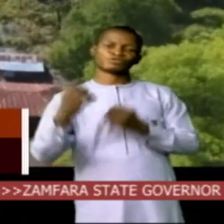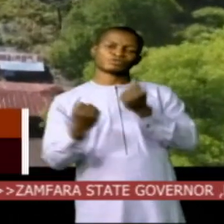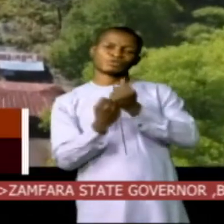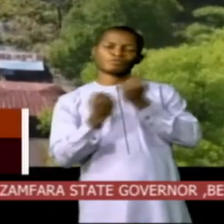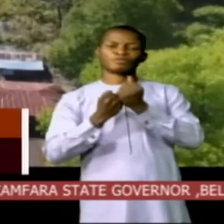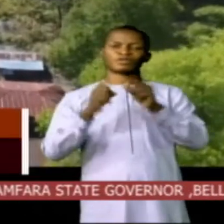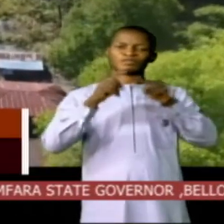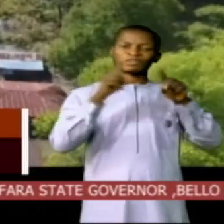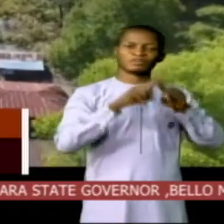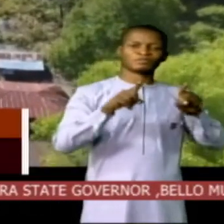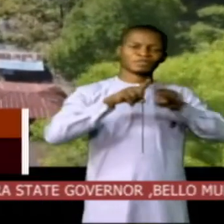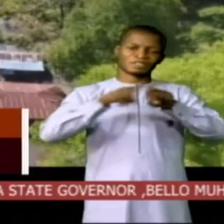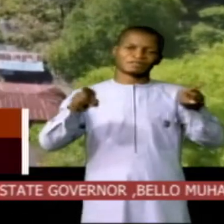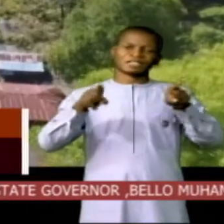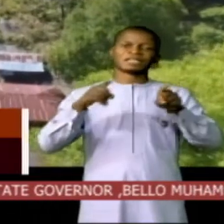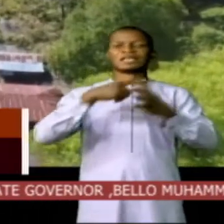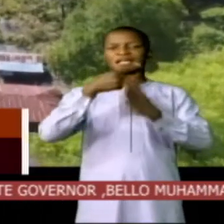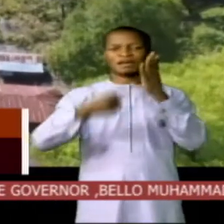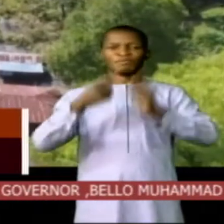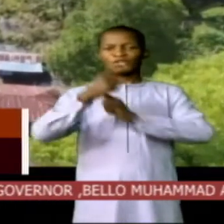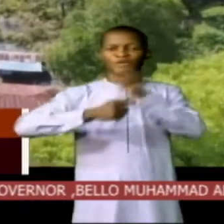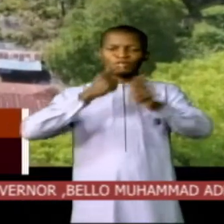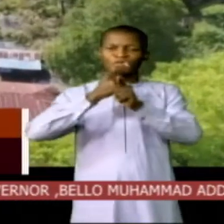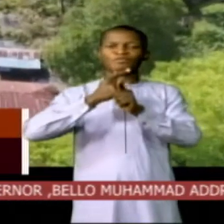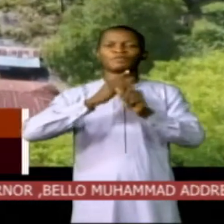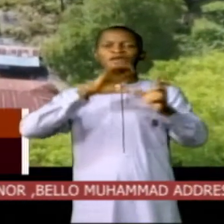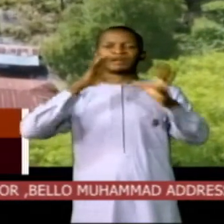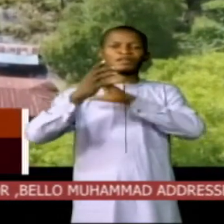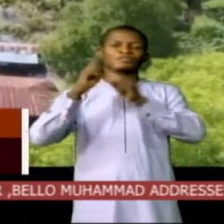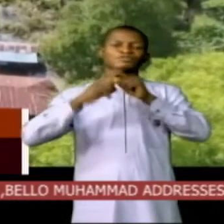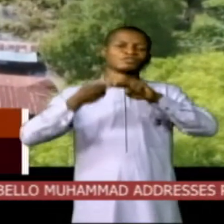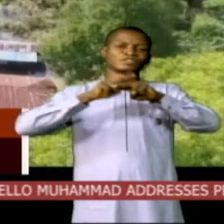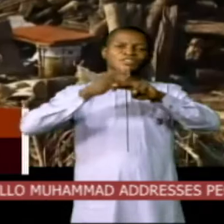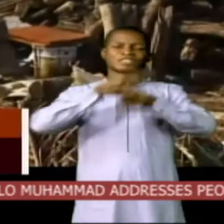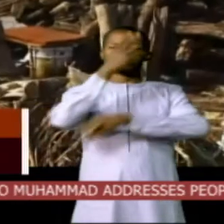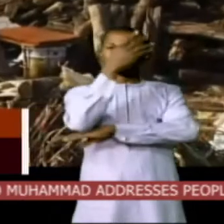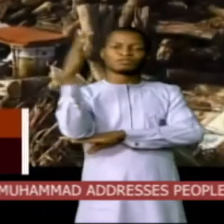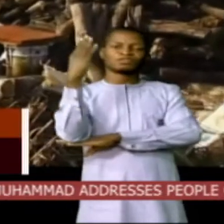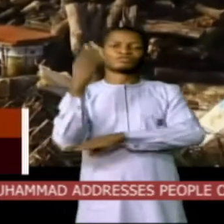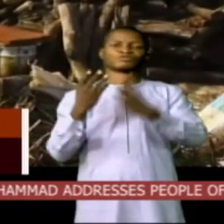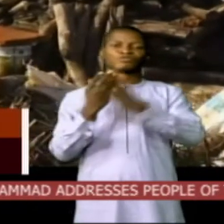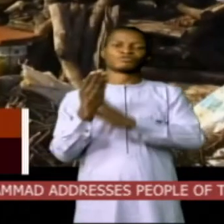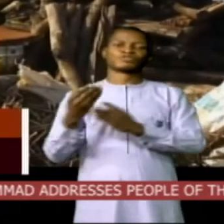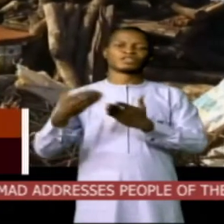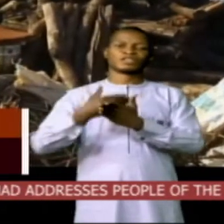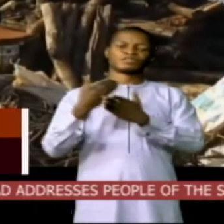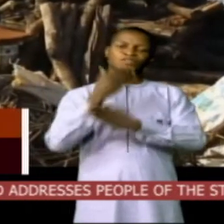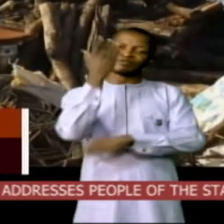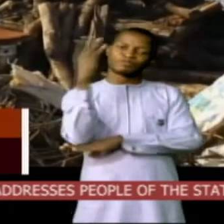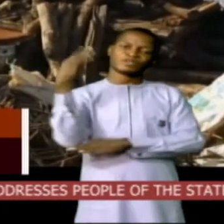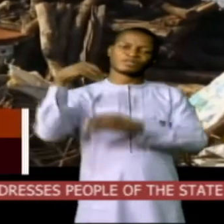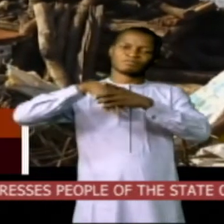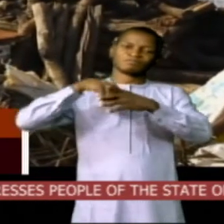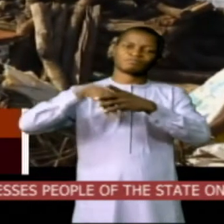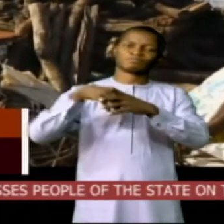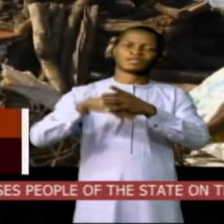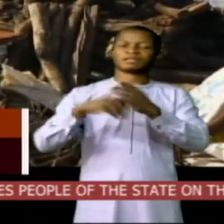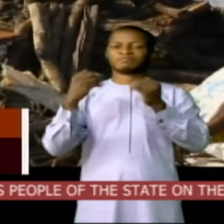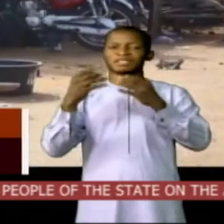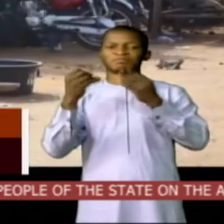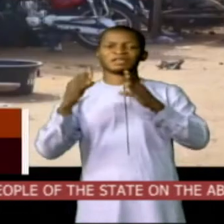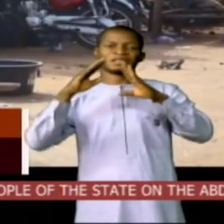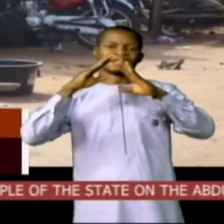biodiversity. Amid global advocacy for increased forest covers through tree planting, several homes in Nigeria continue to rely